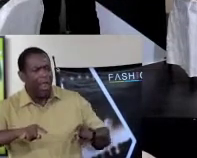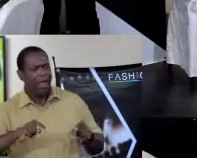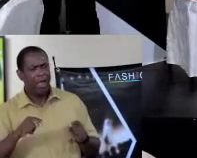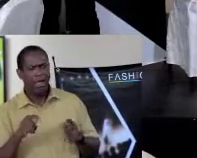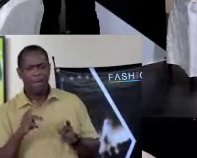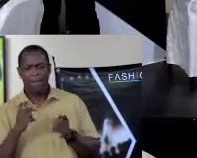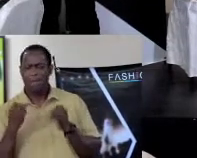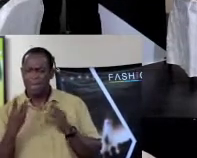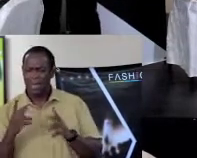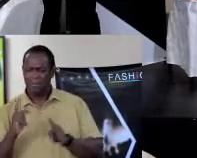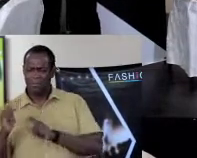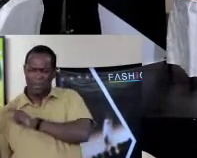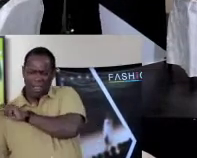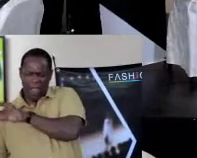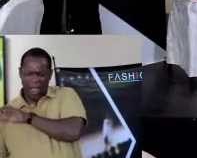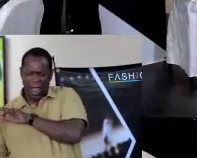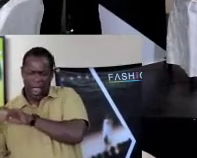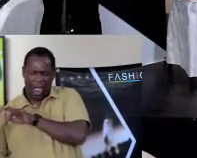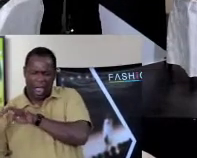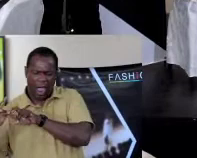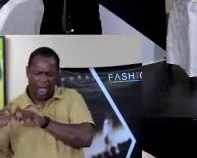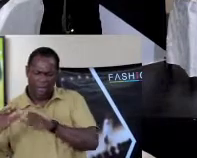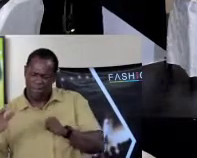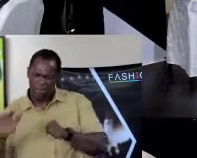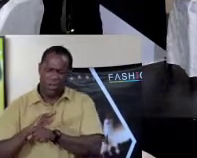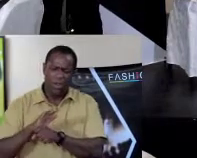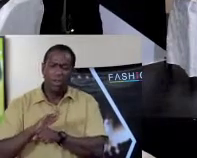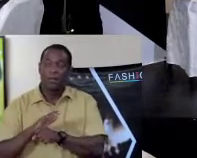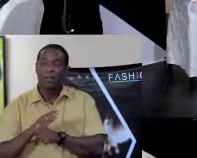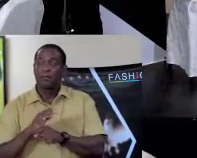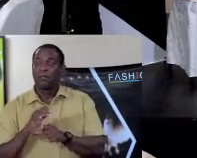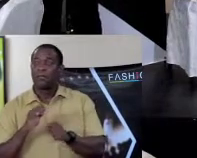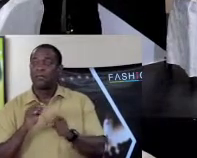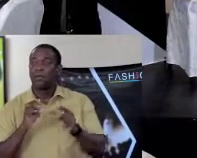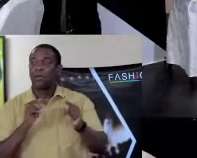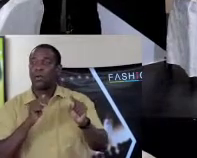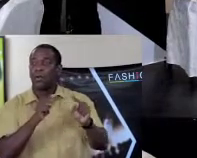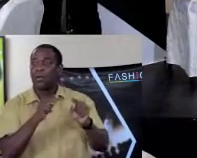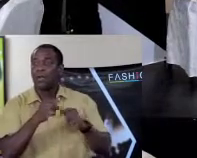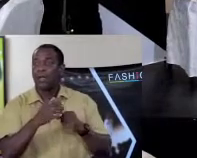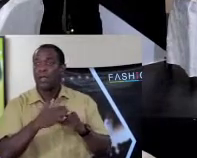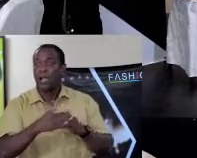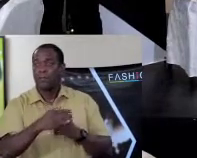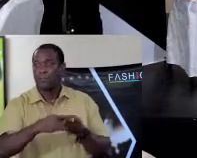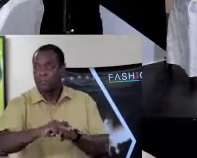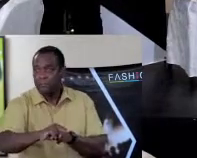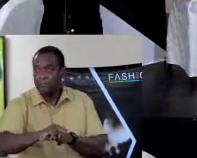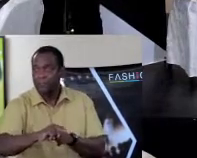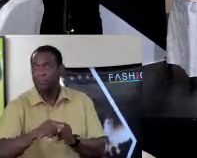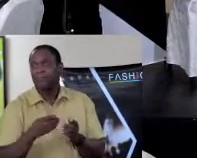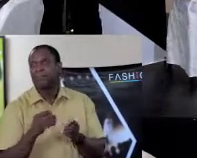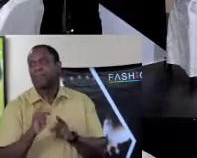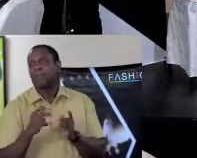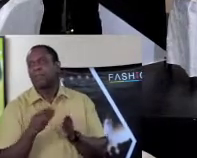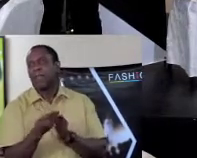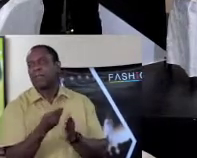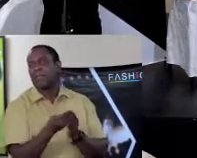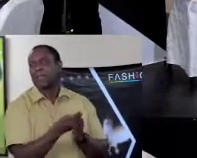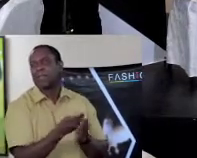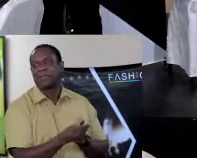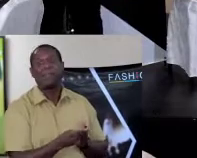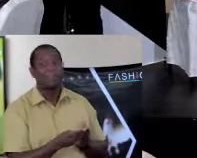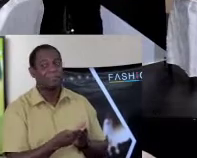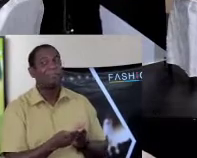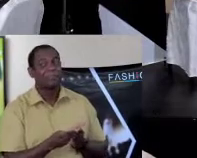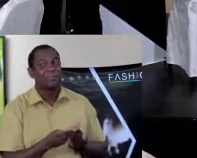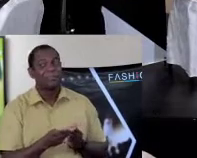show and the result was sale. And then, well, you must be ready, as Jamila said, so that you get into